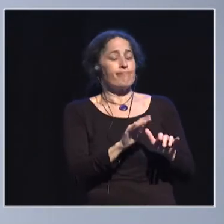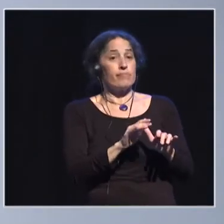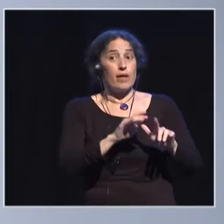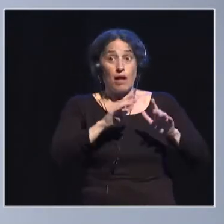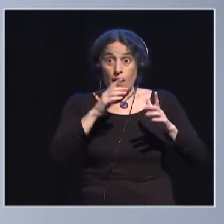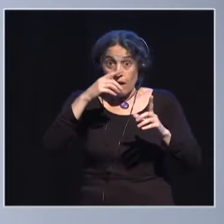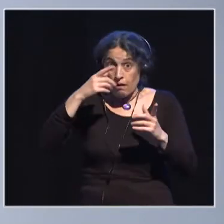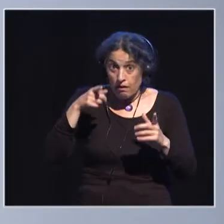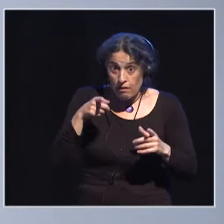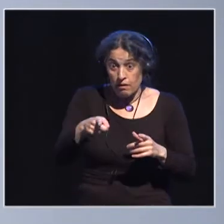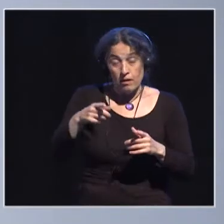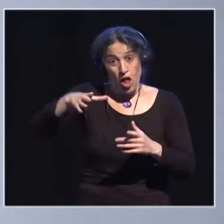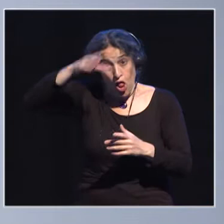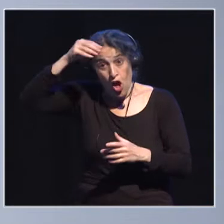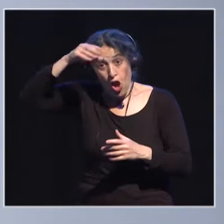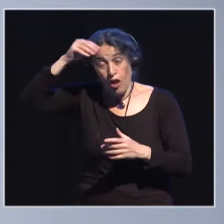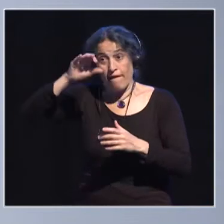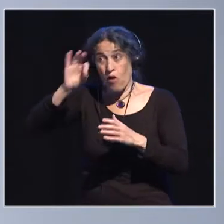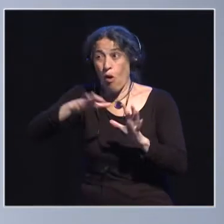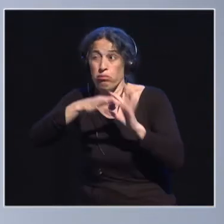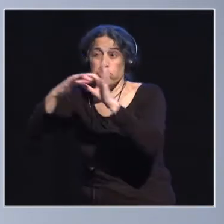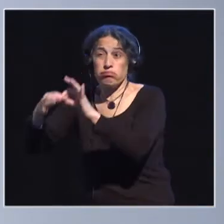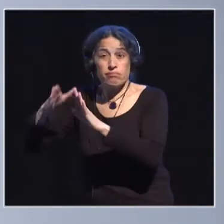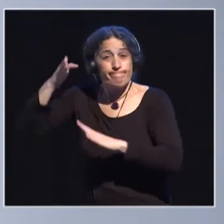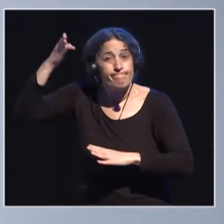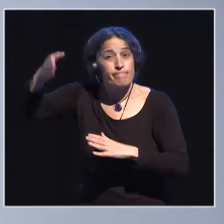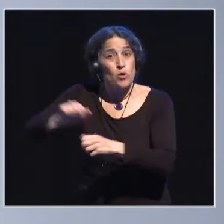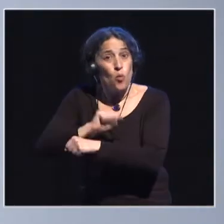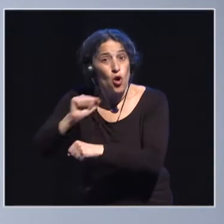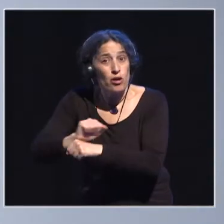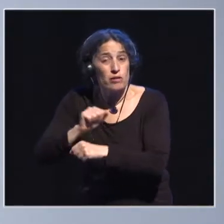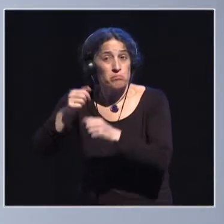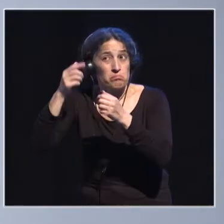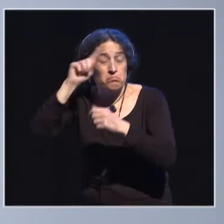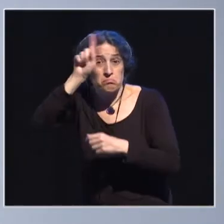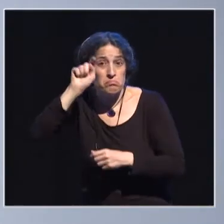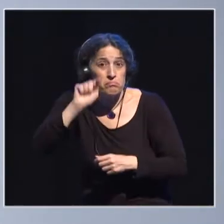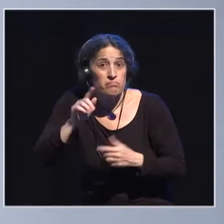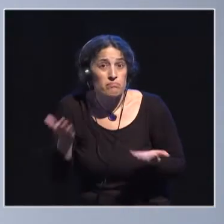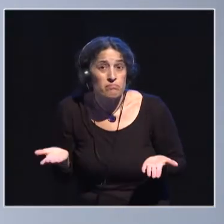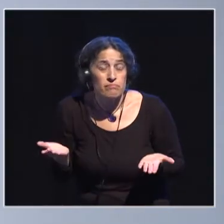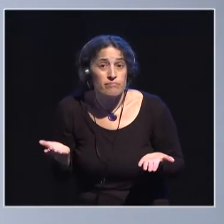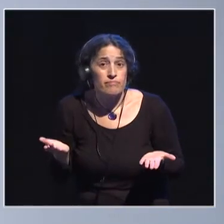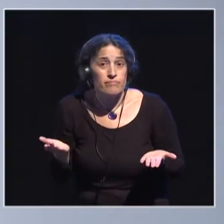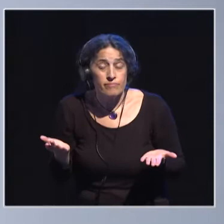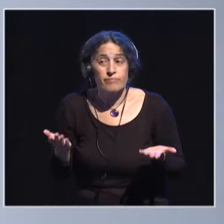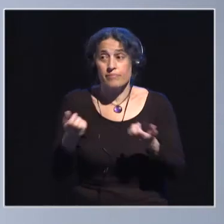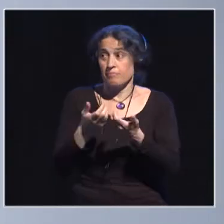like SES are putting so much money and investment towards in unlocking the